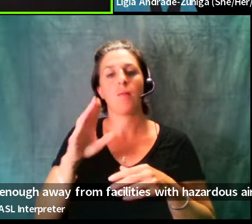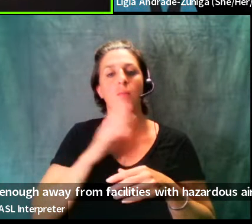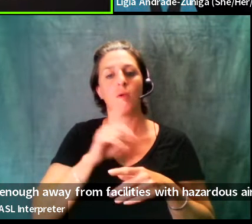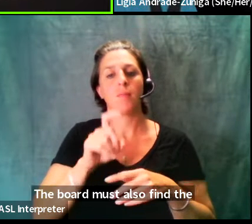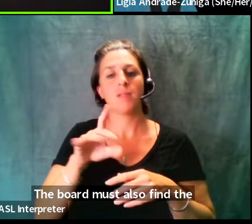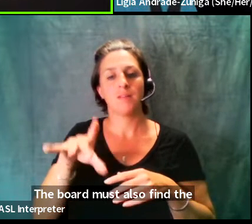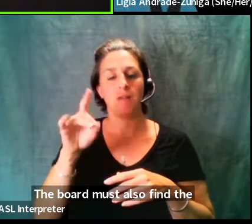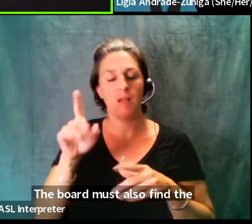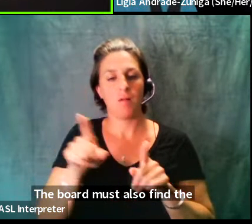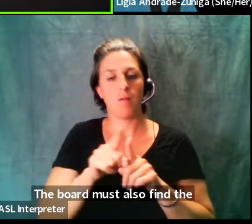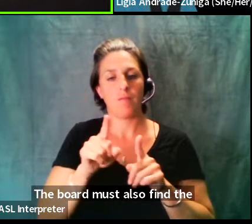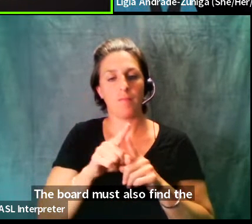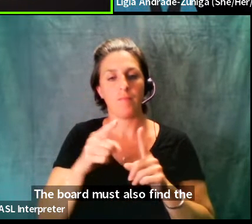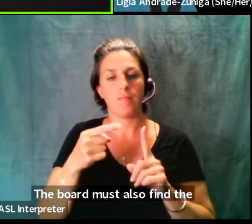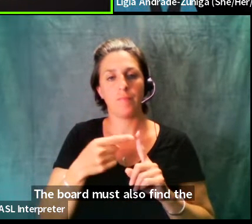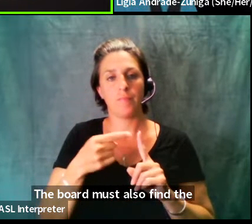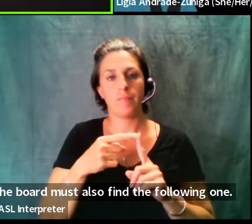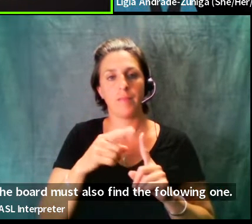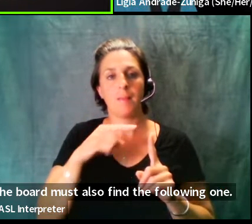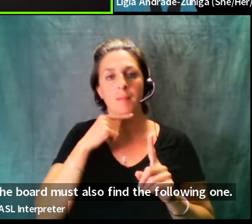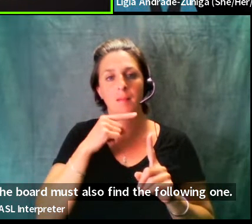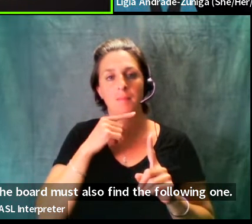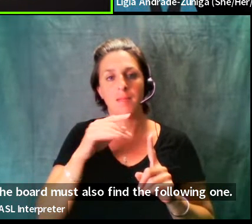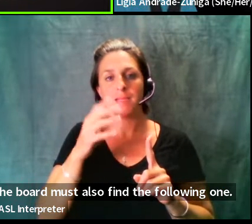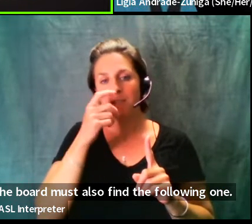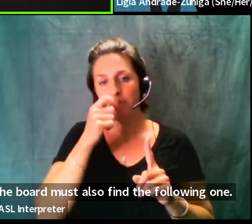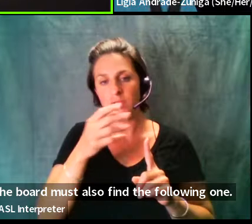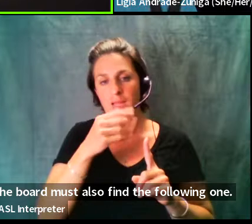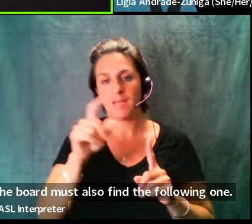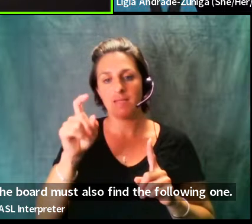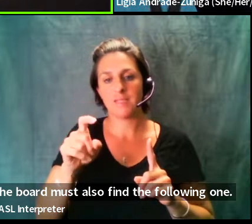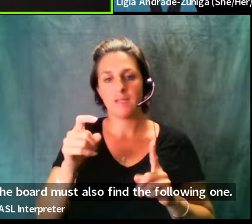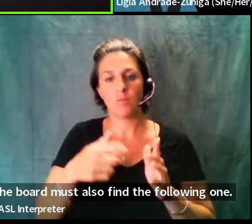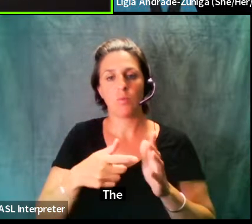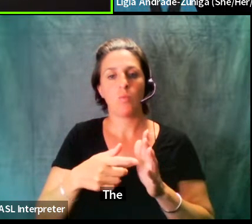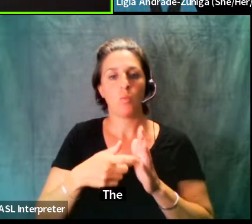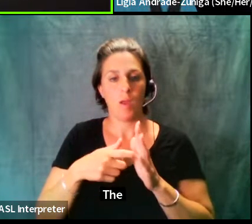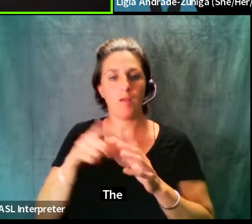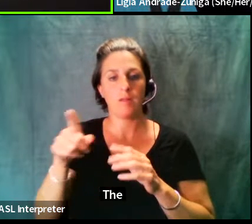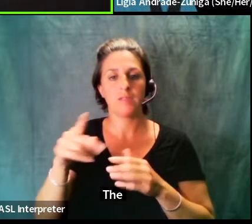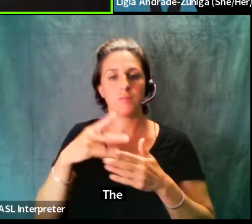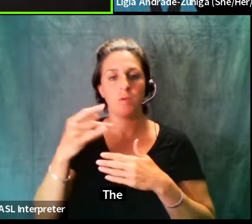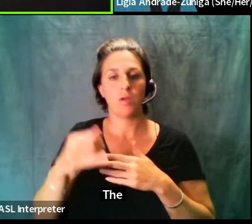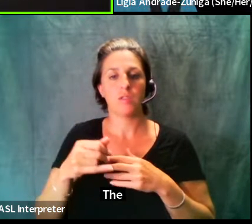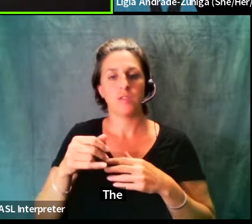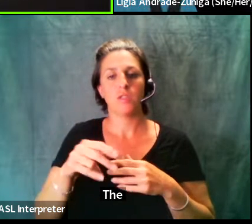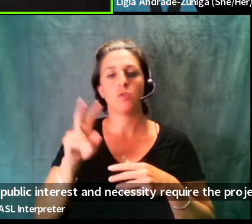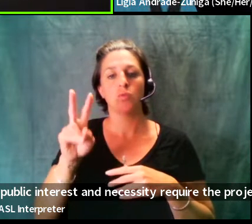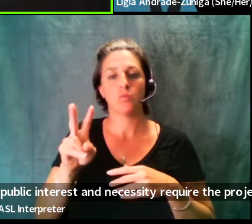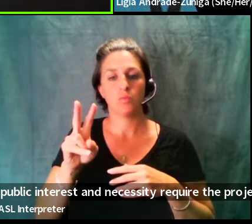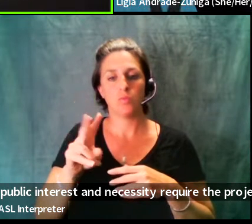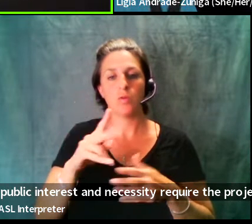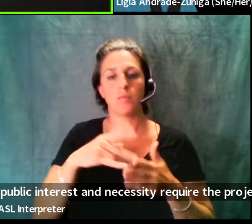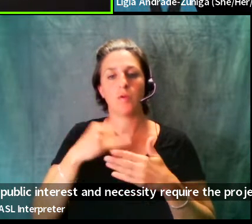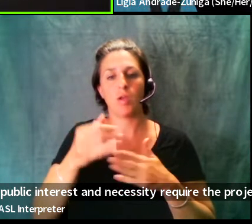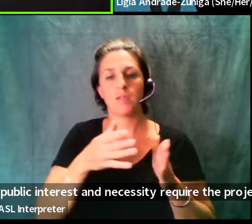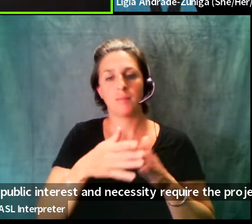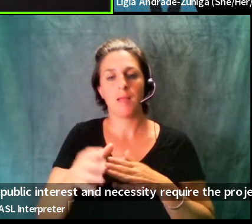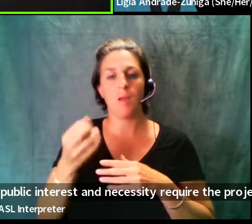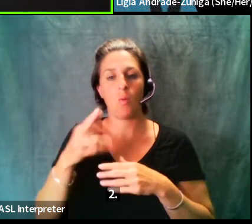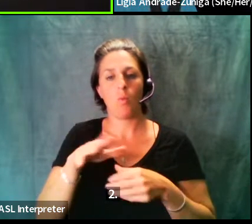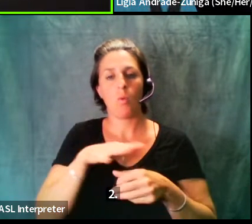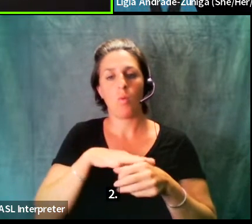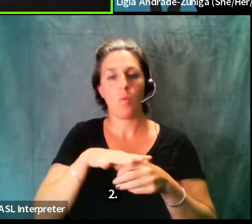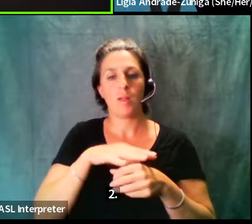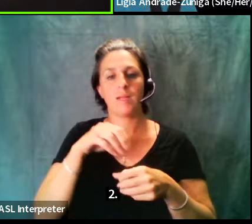1, the public interest and necessity require the project. 2, the project is planned or located